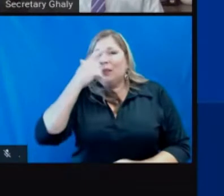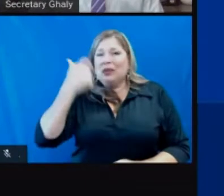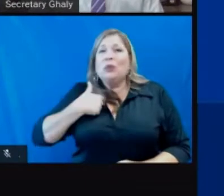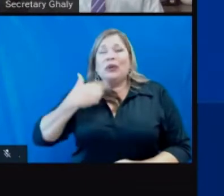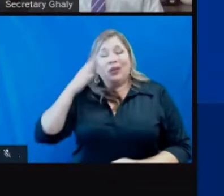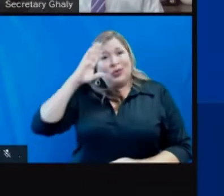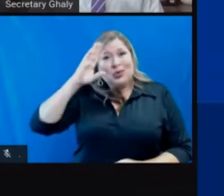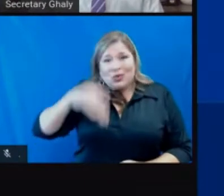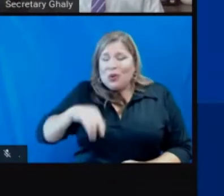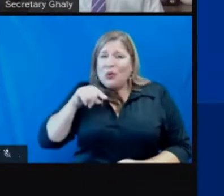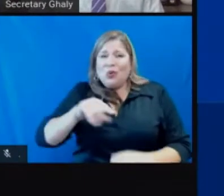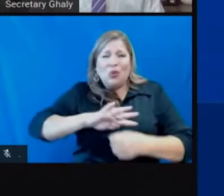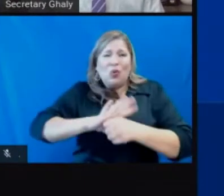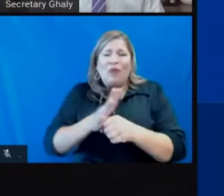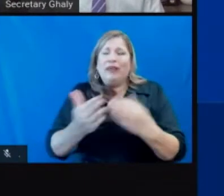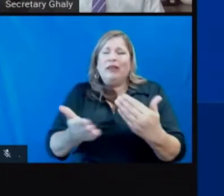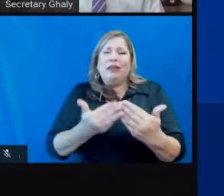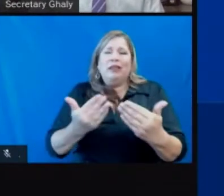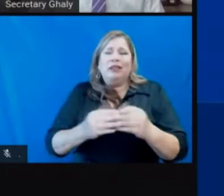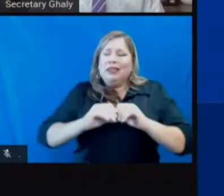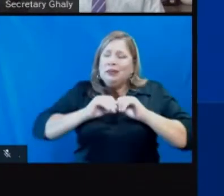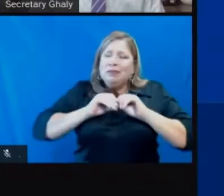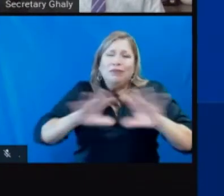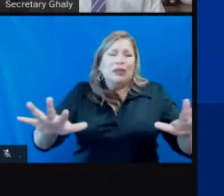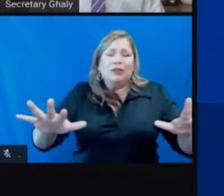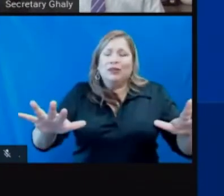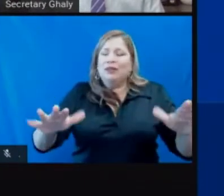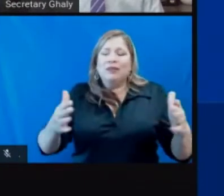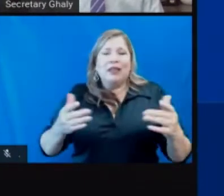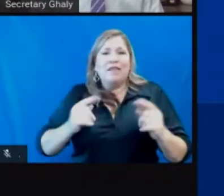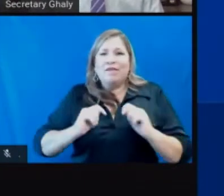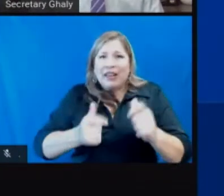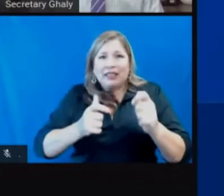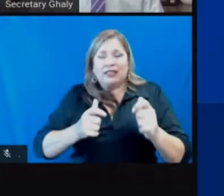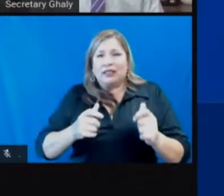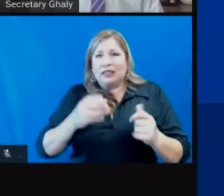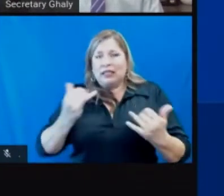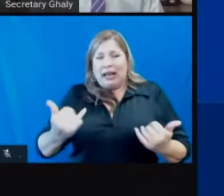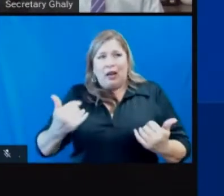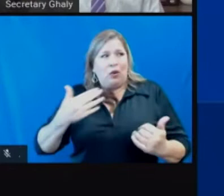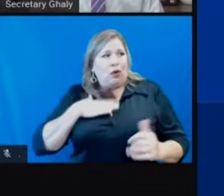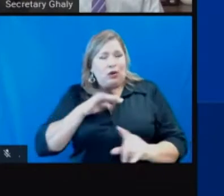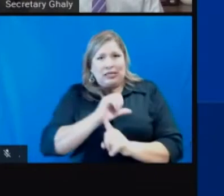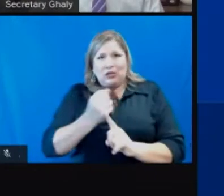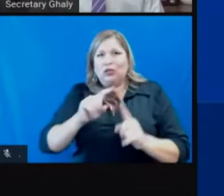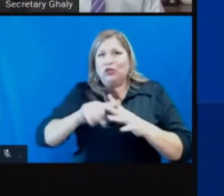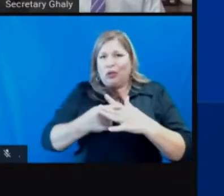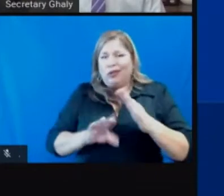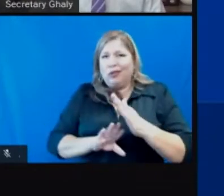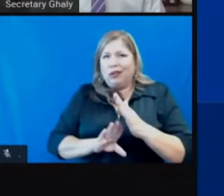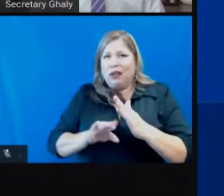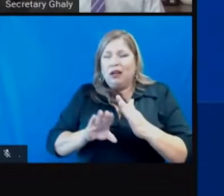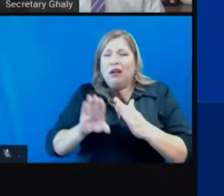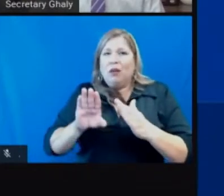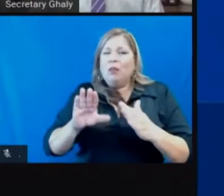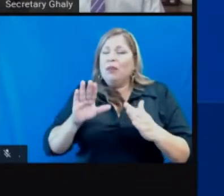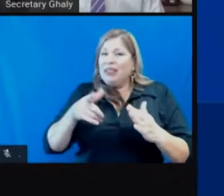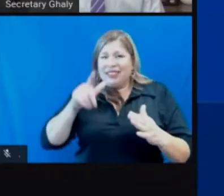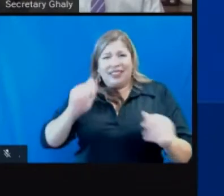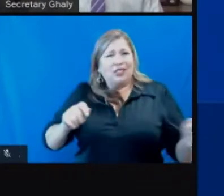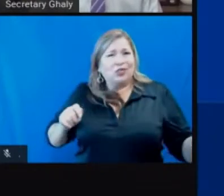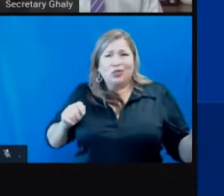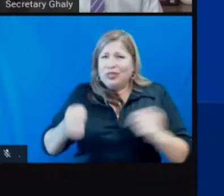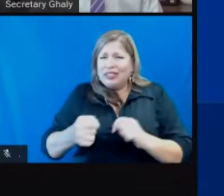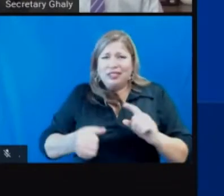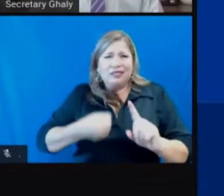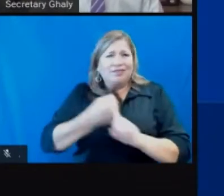to 60 miles per hour very quickly. That we're in a place today, but that can rapidly change. Maybe not statewide,